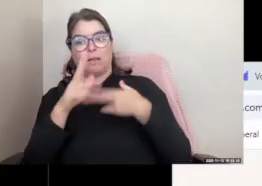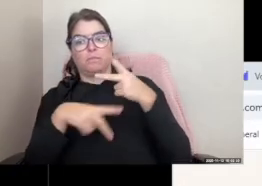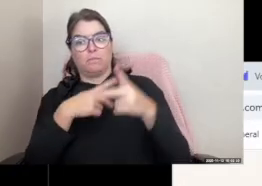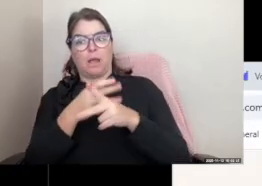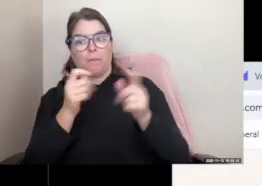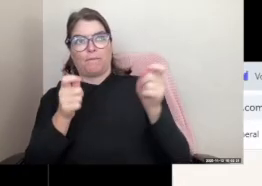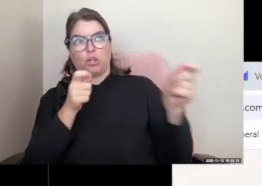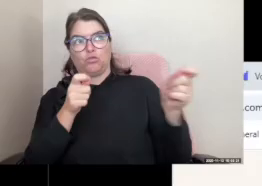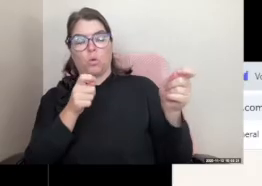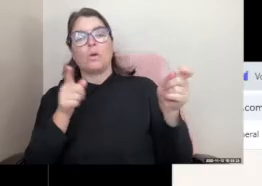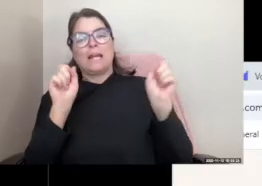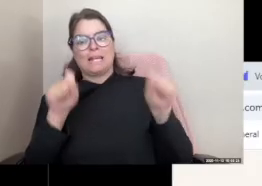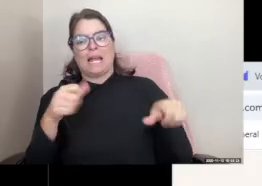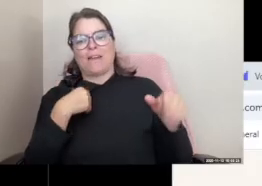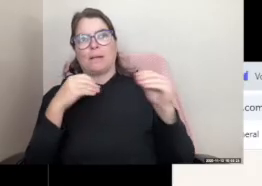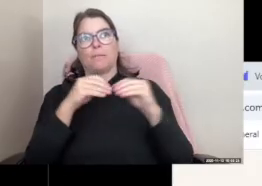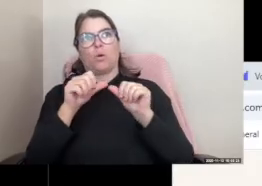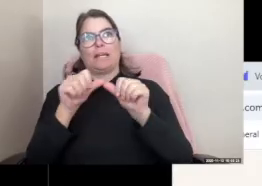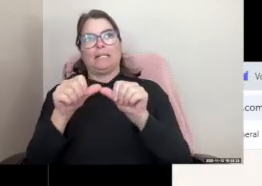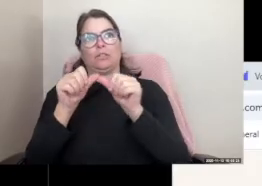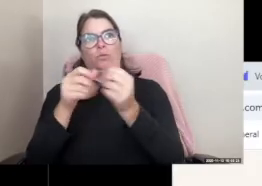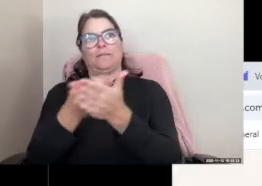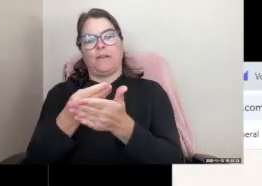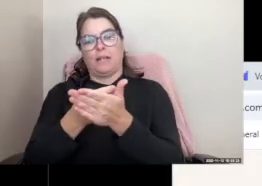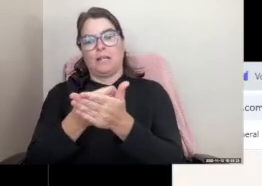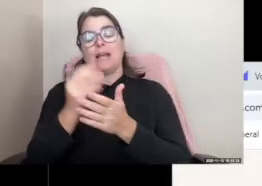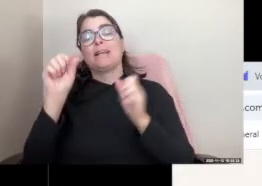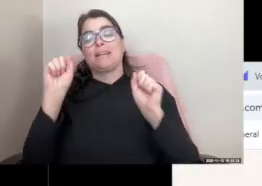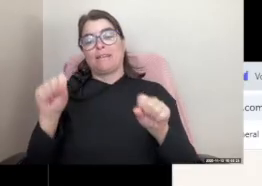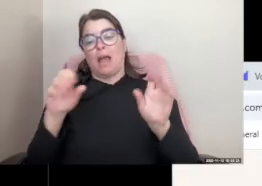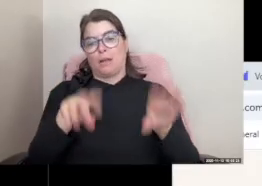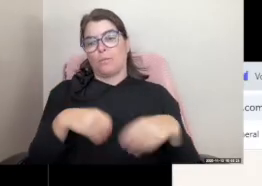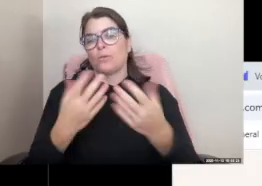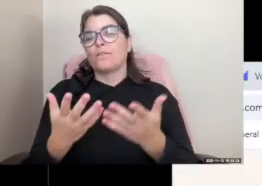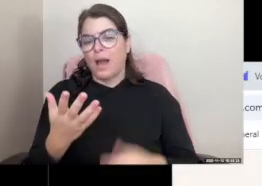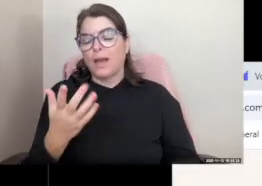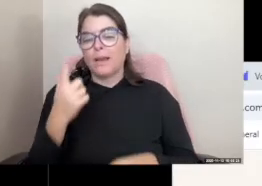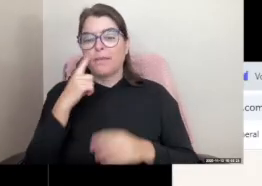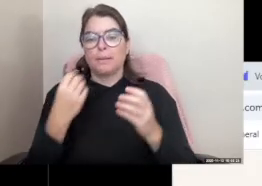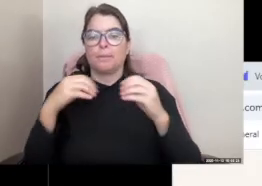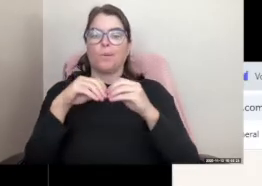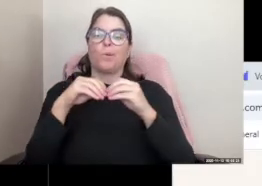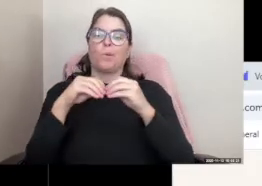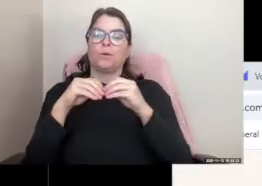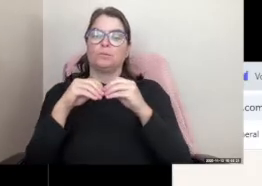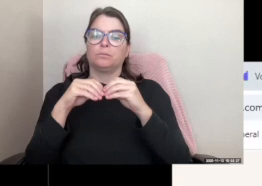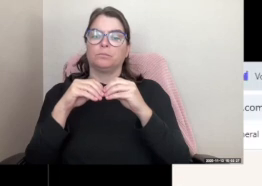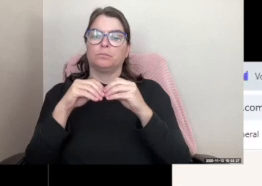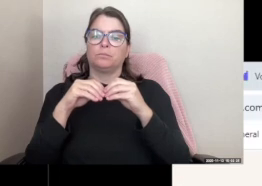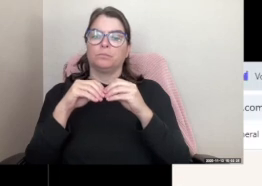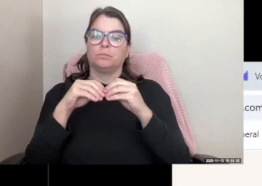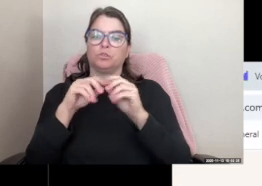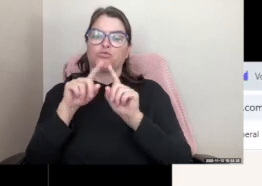presentation from August of 2023, when you introduced it, you also mentioned that you were adding an ad hoc review